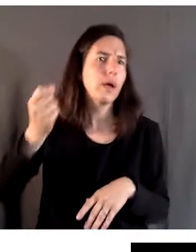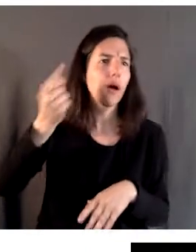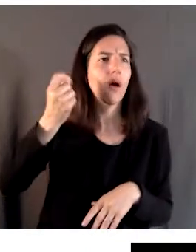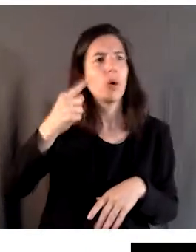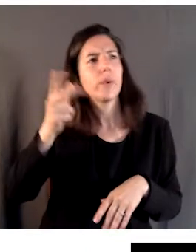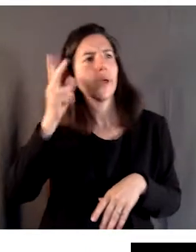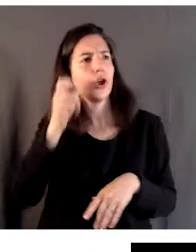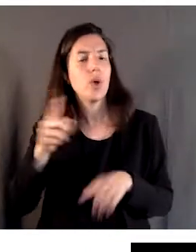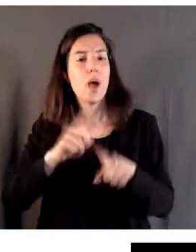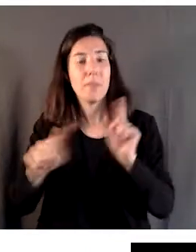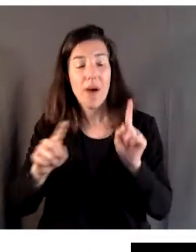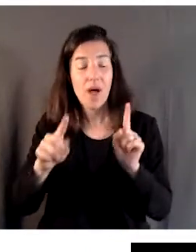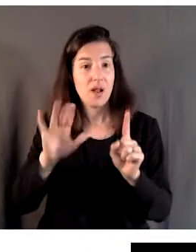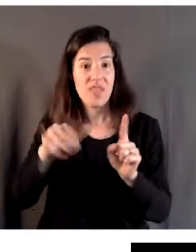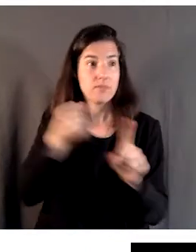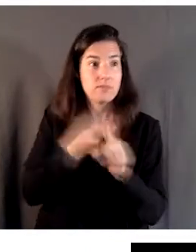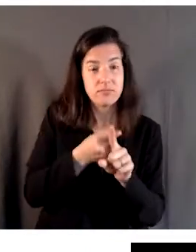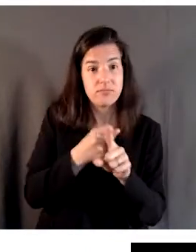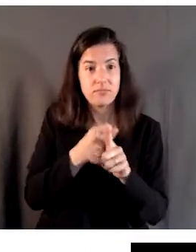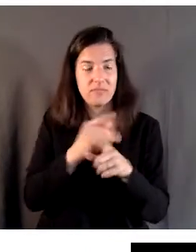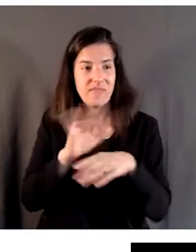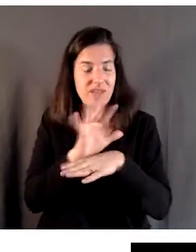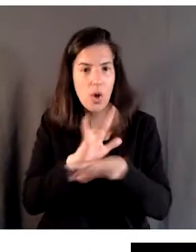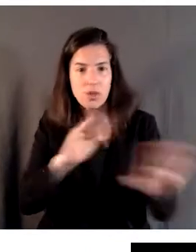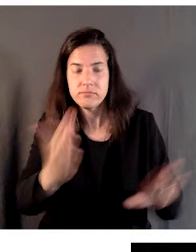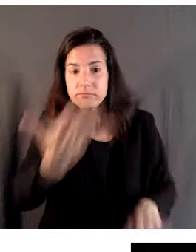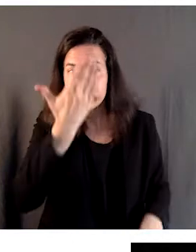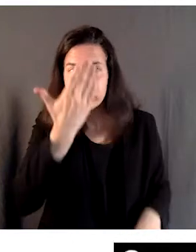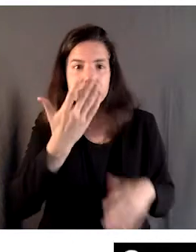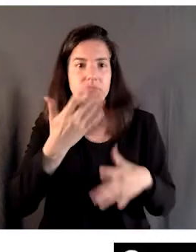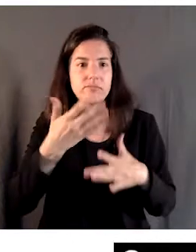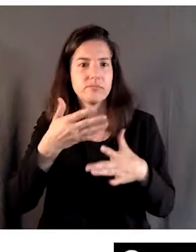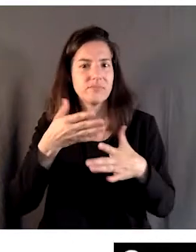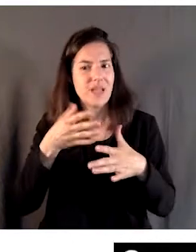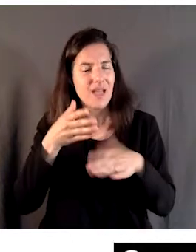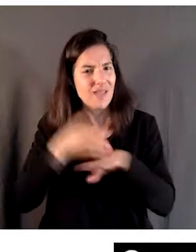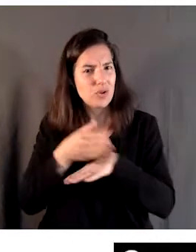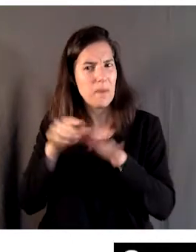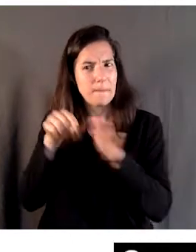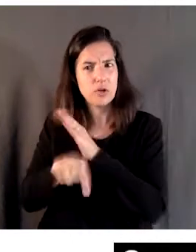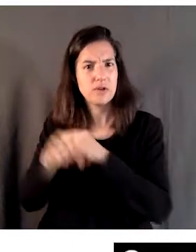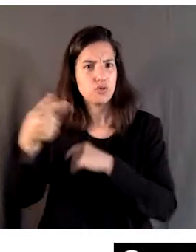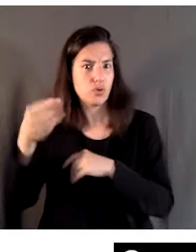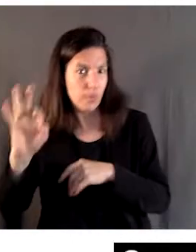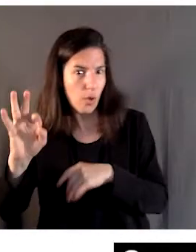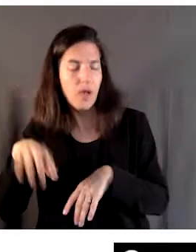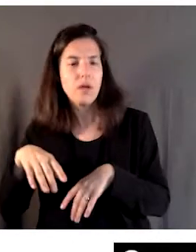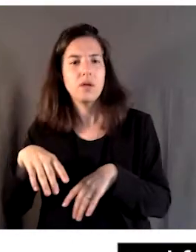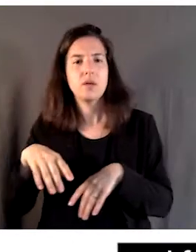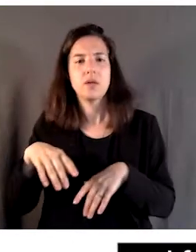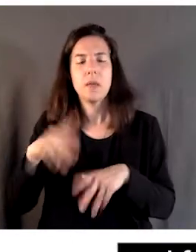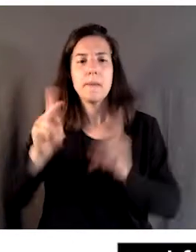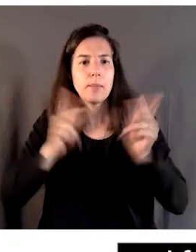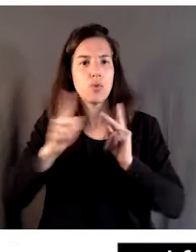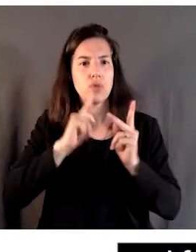in your face and at your doorstep, post murder of George Floyd, eyes are opening, ears are opening,